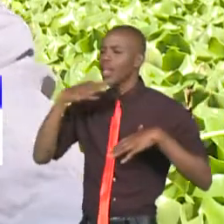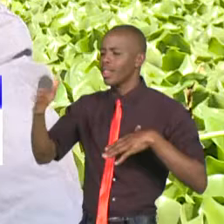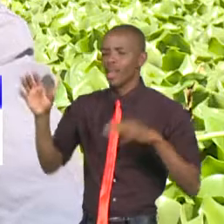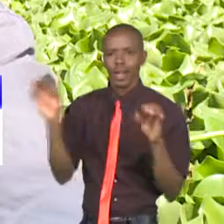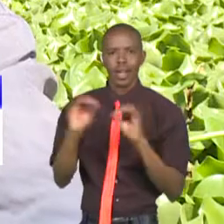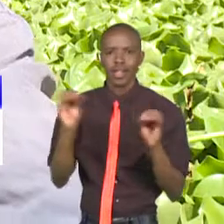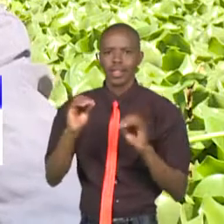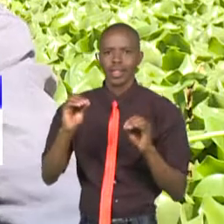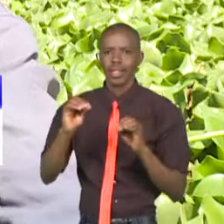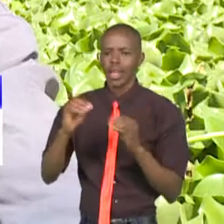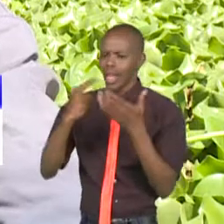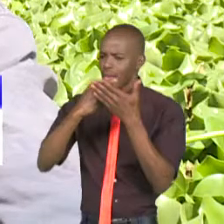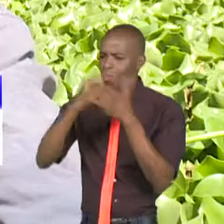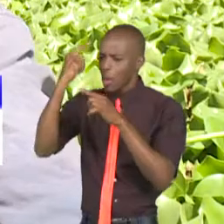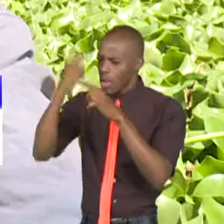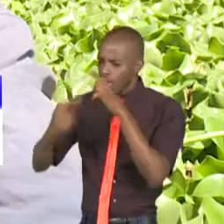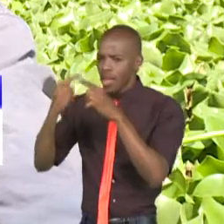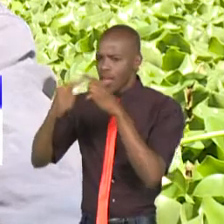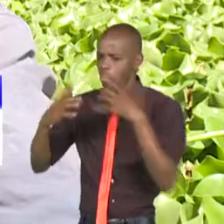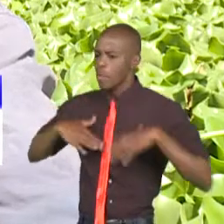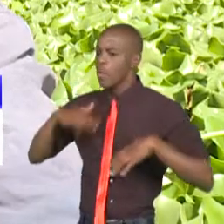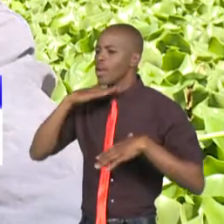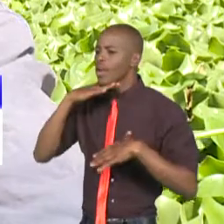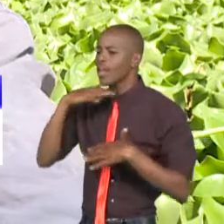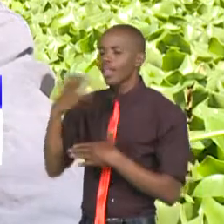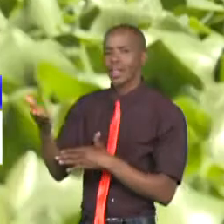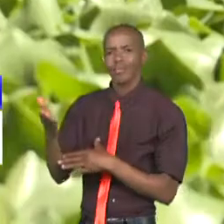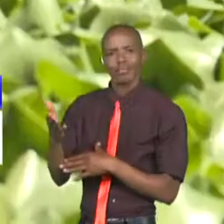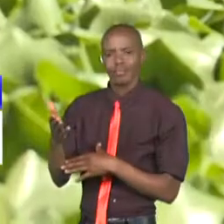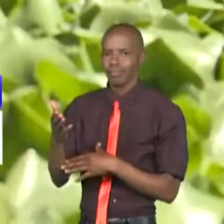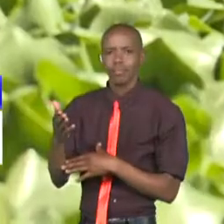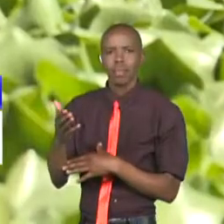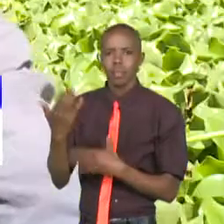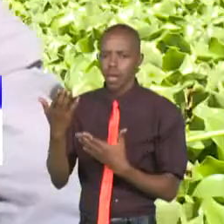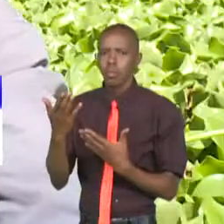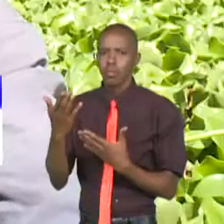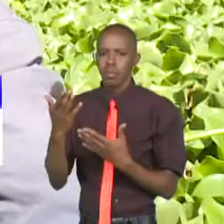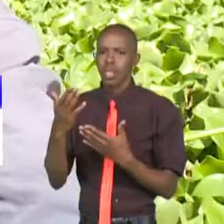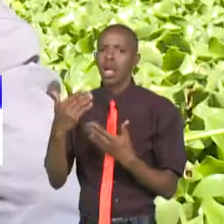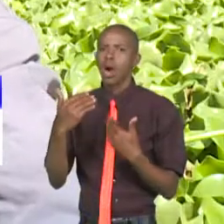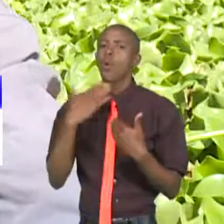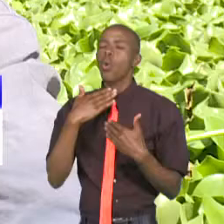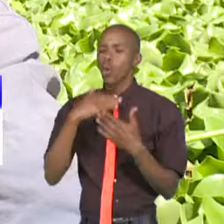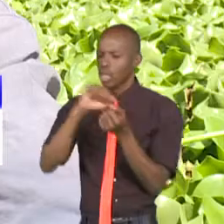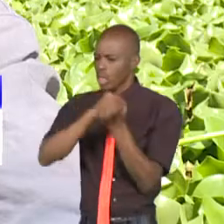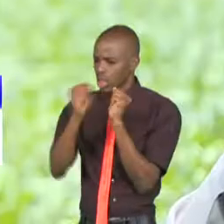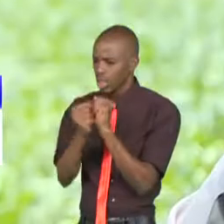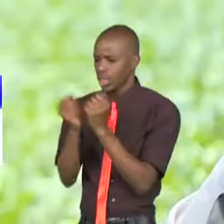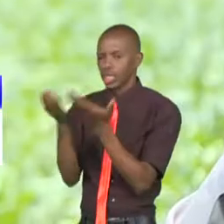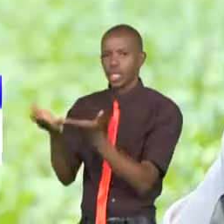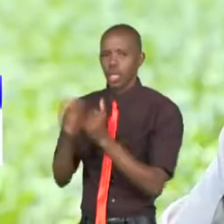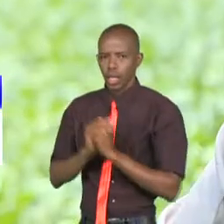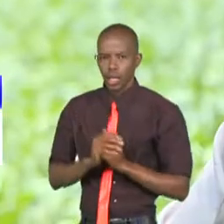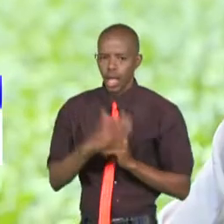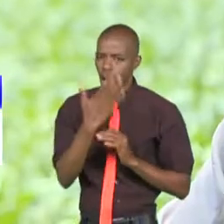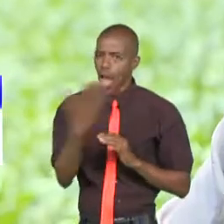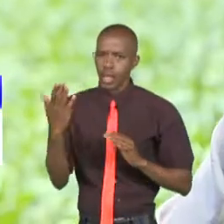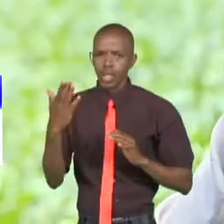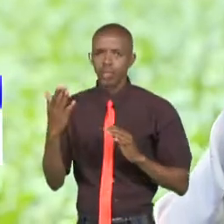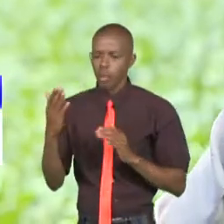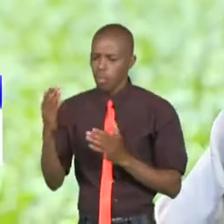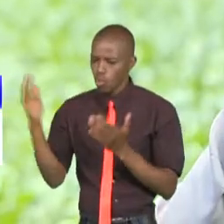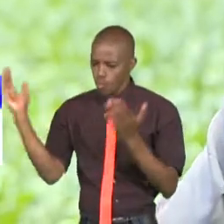tunapata kila mwaka maiti. Hata tupate changes kiasi kidogo hapo. Hizi vitu